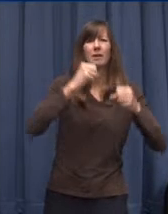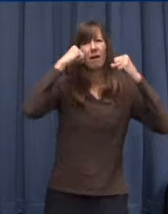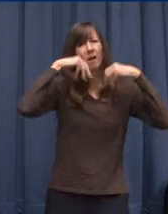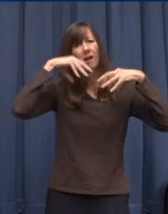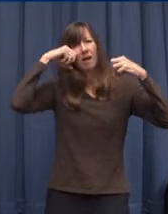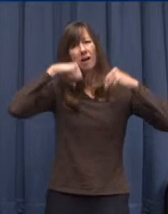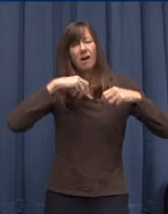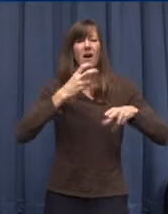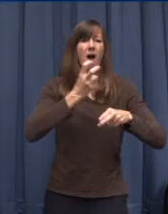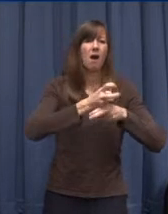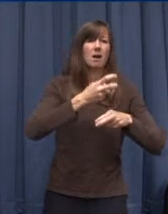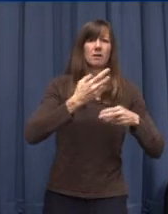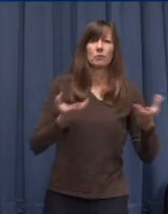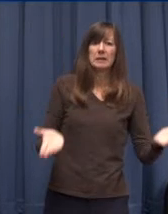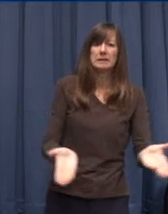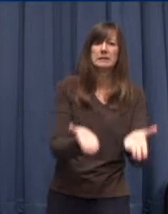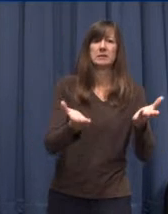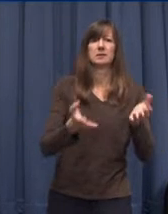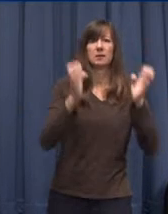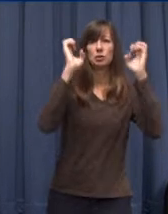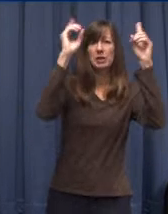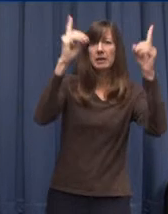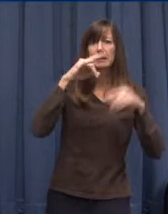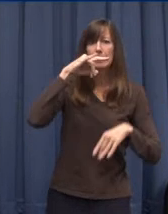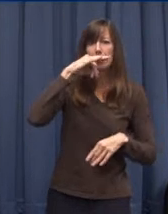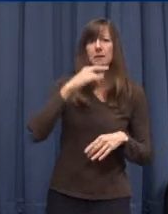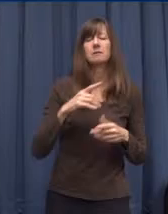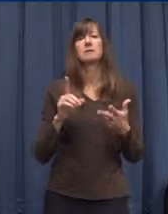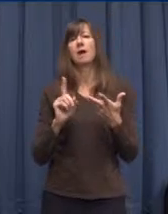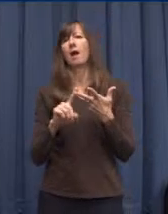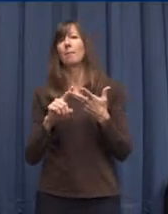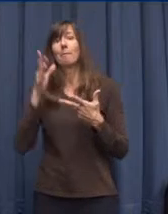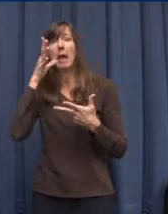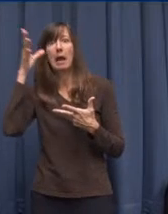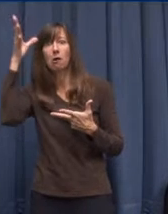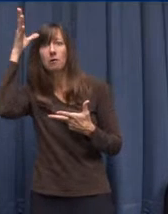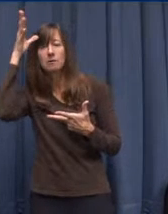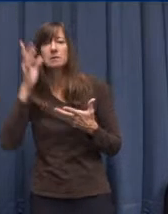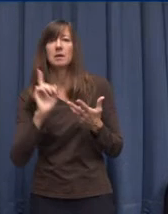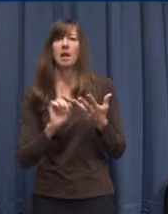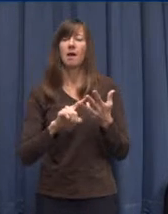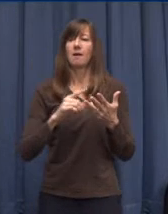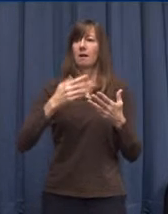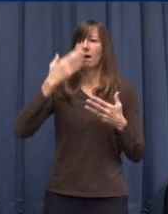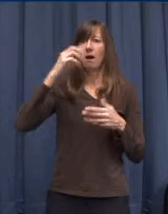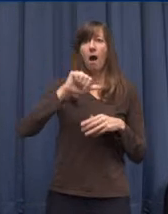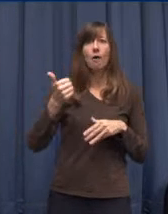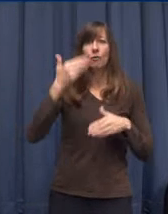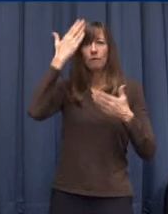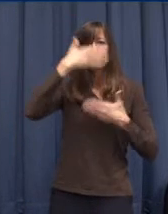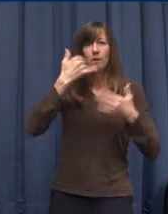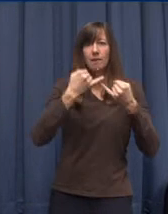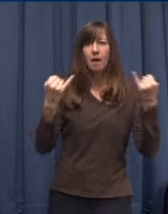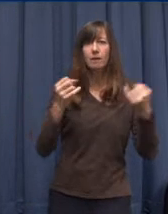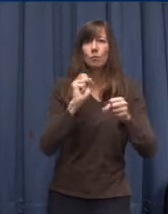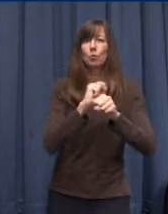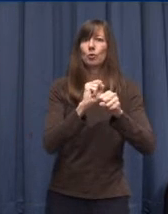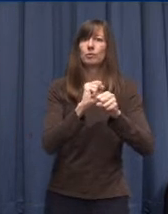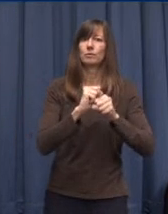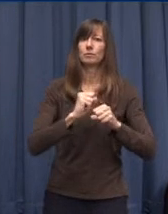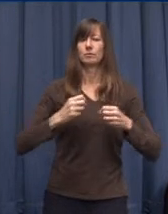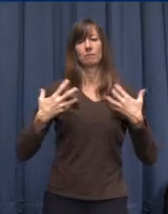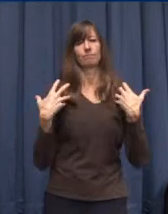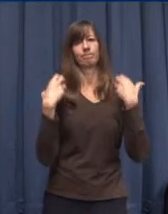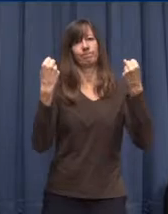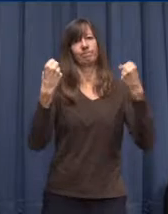as well, and so many more frontline workers that have been heroic and that we're going to continue to count on until we get to that